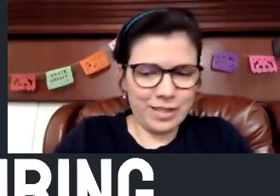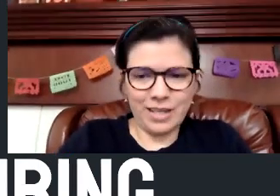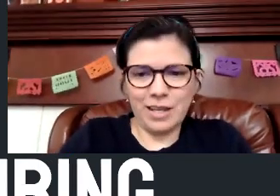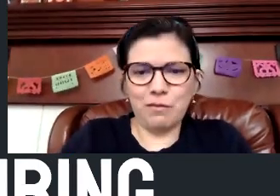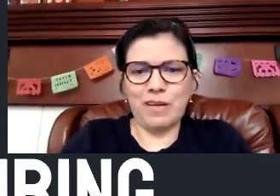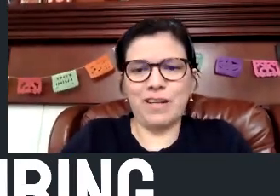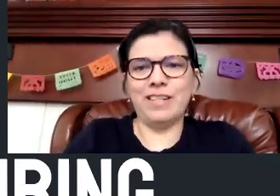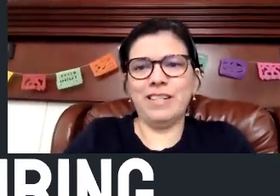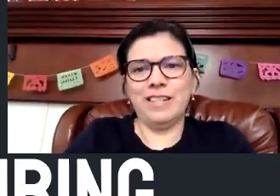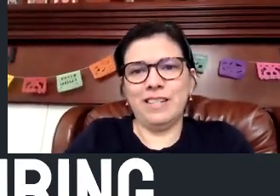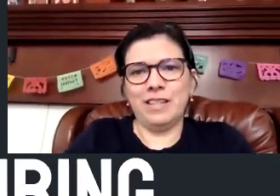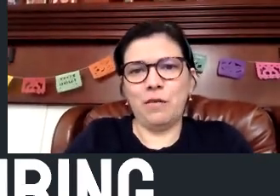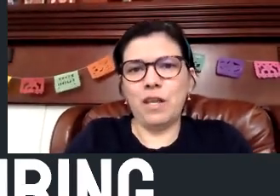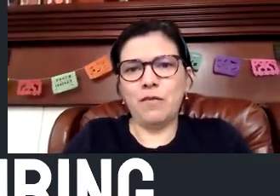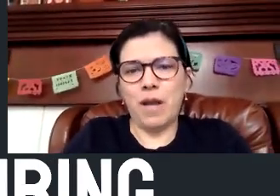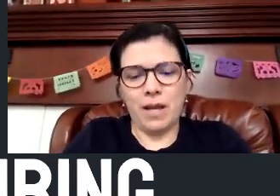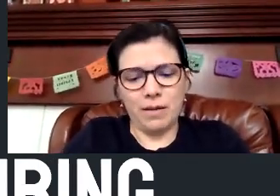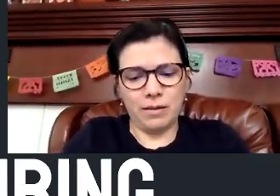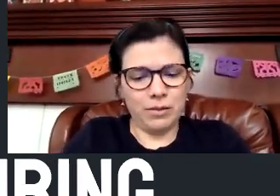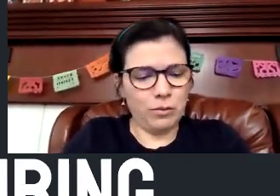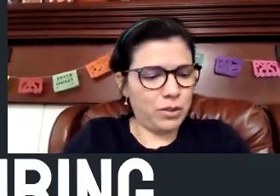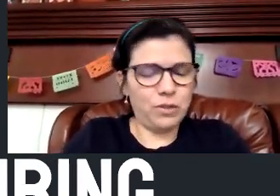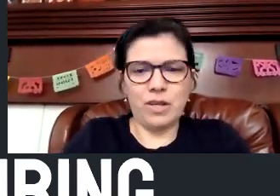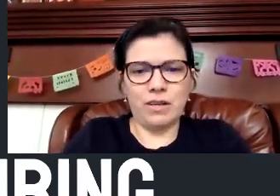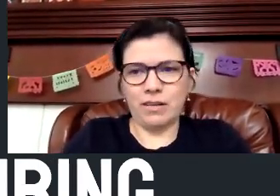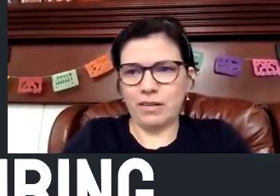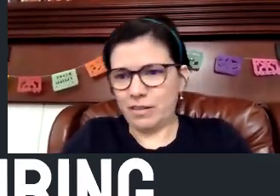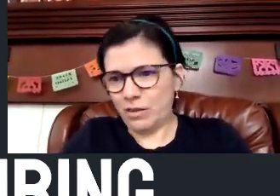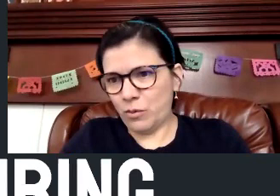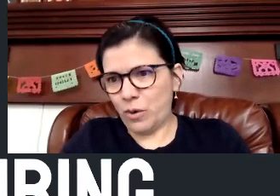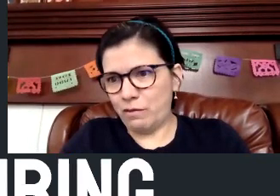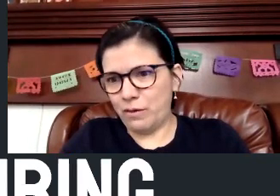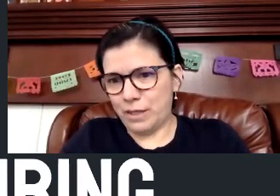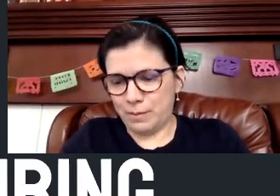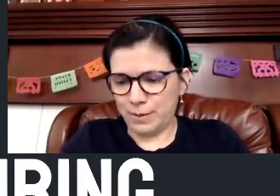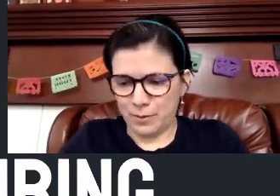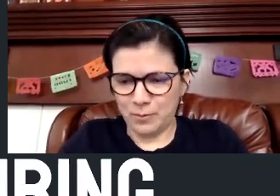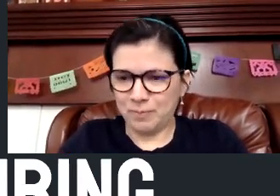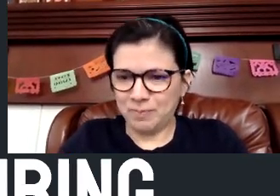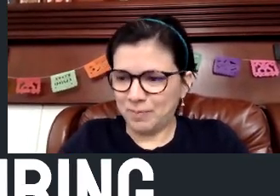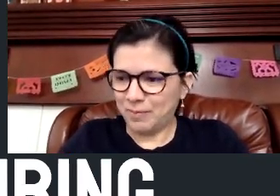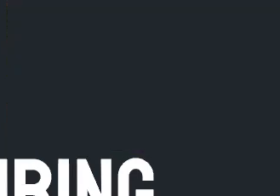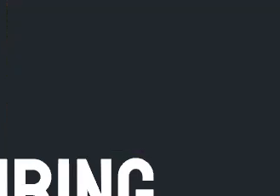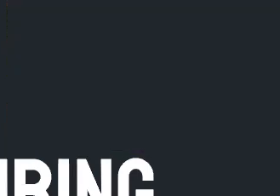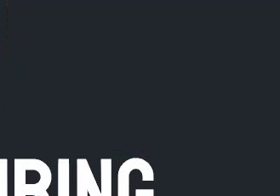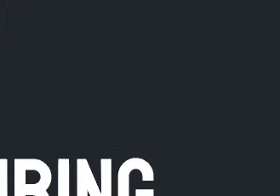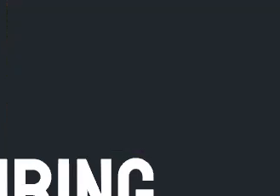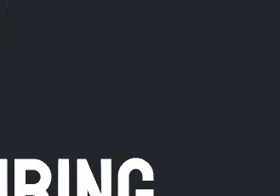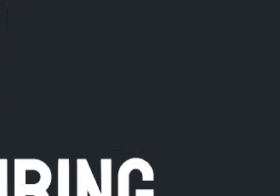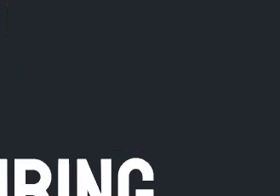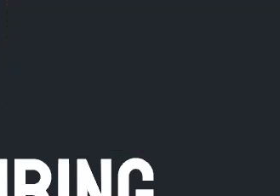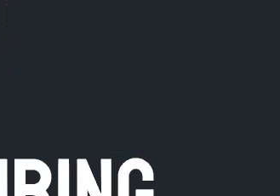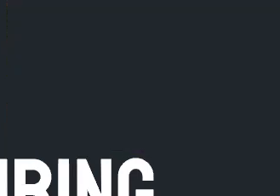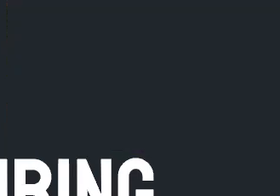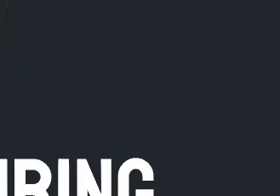these guys have they've saved my little patootie quite a few times. So yes, I would love that.